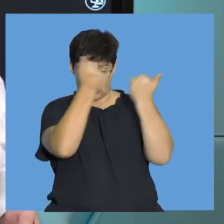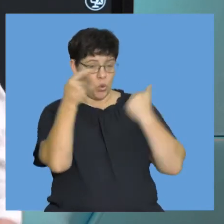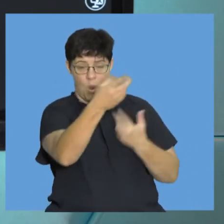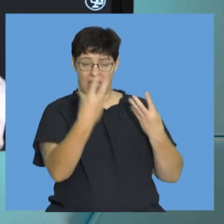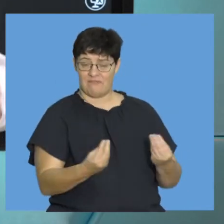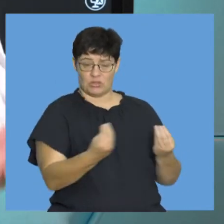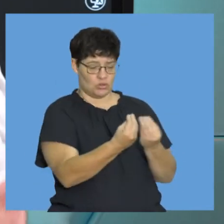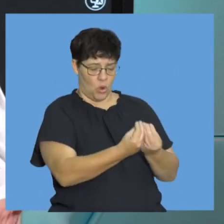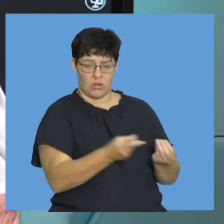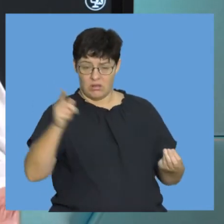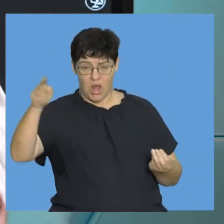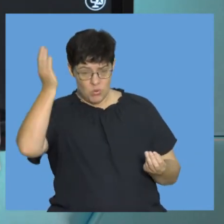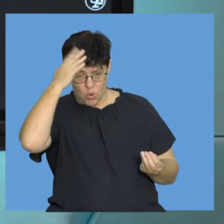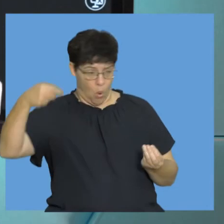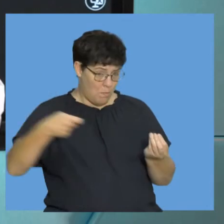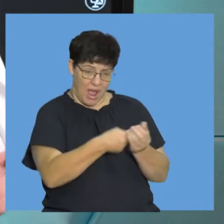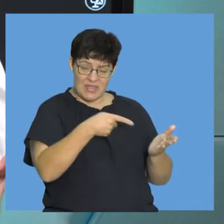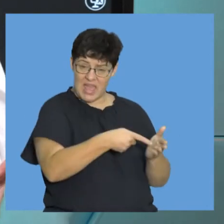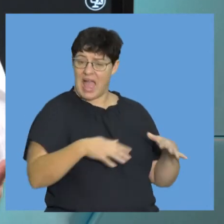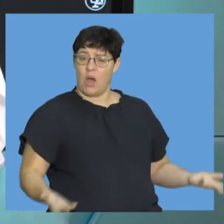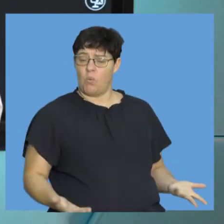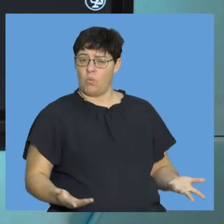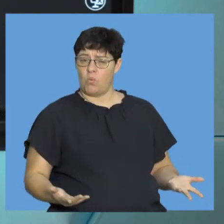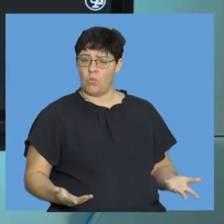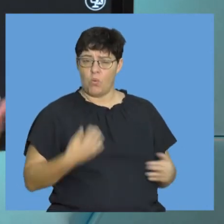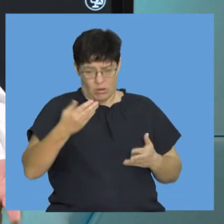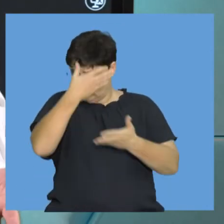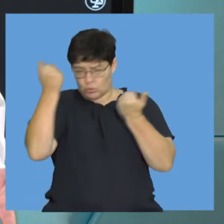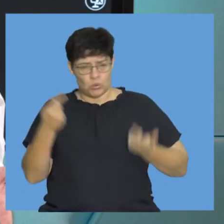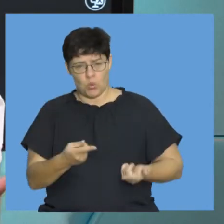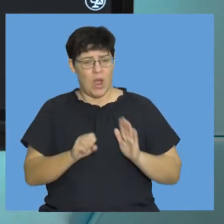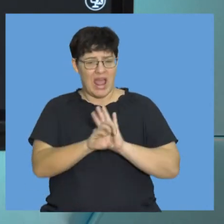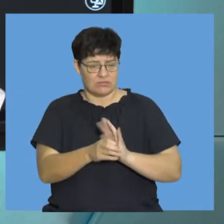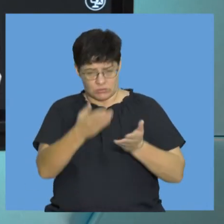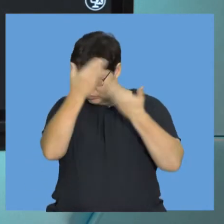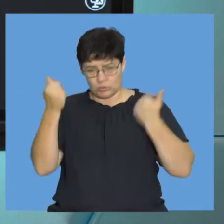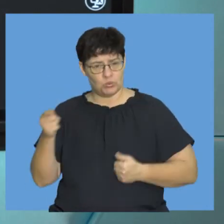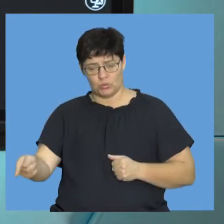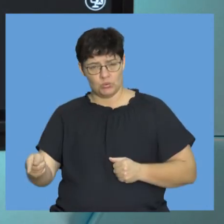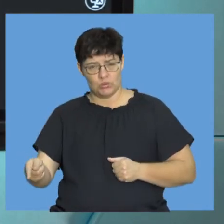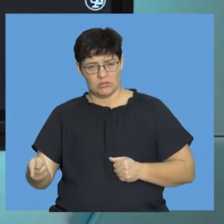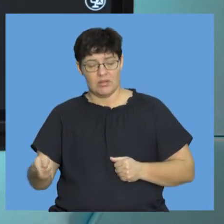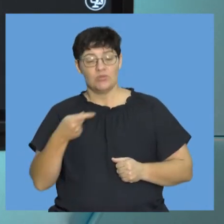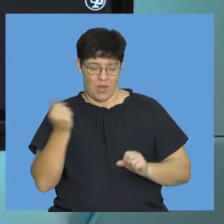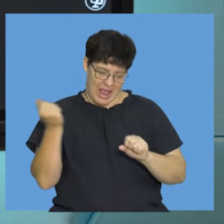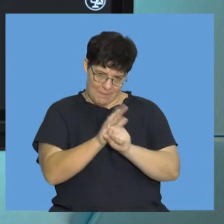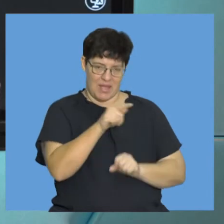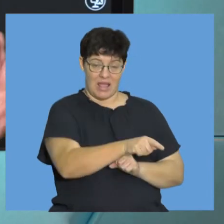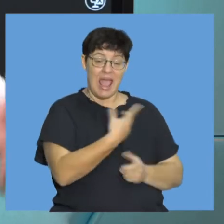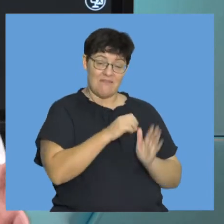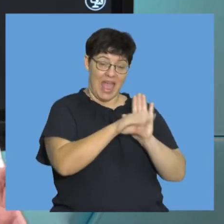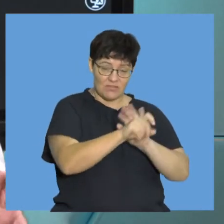know what you have available, how you market yourself, how you advertise, will definitely impact on